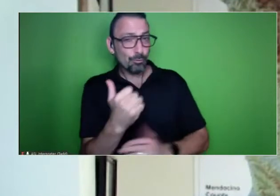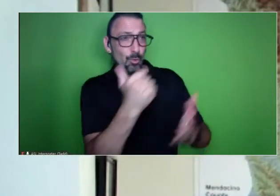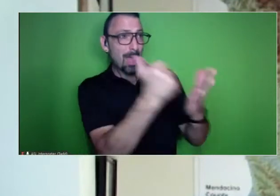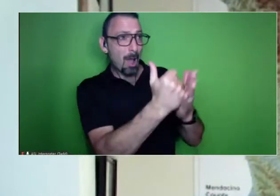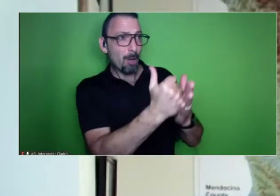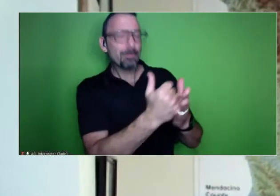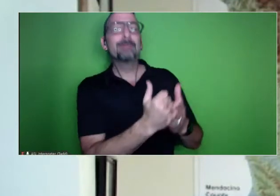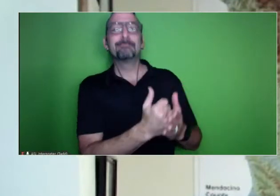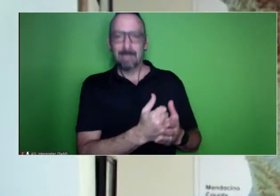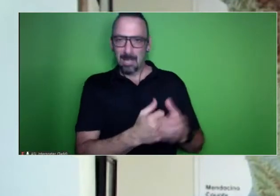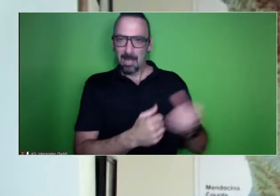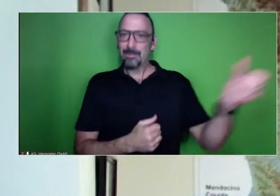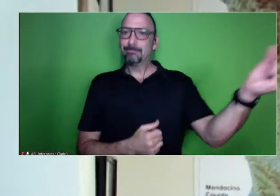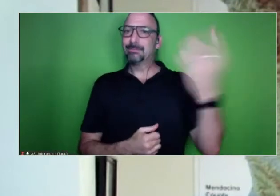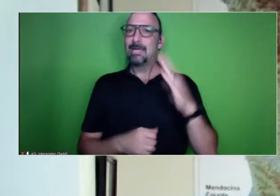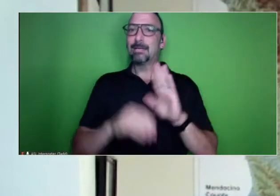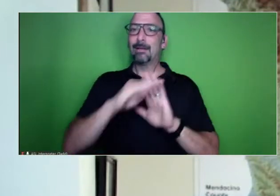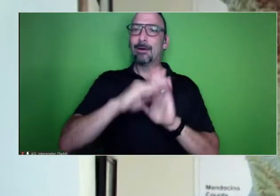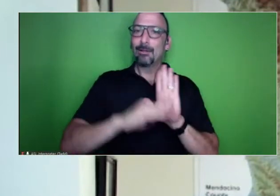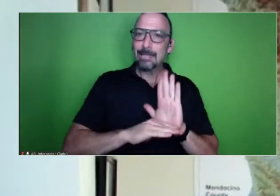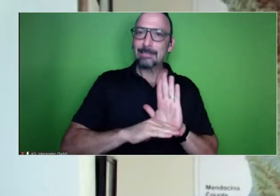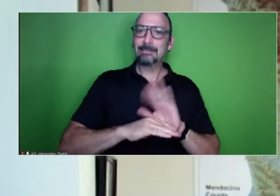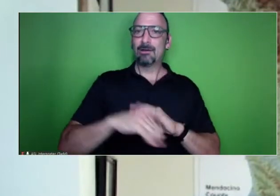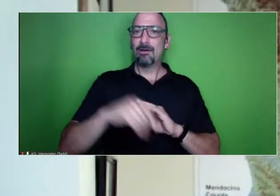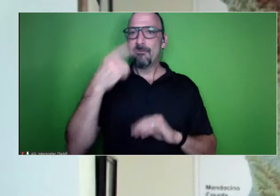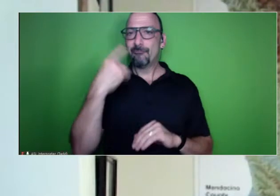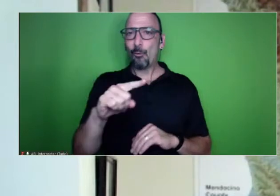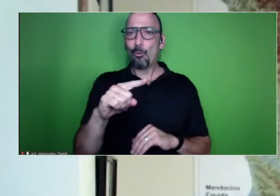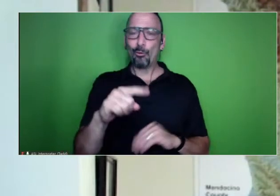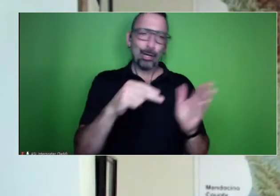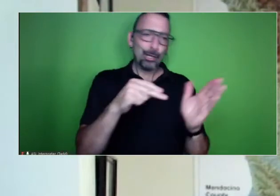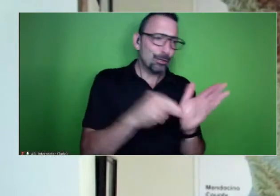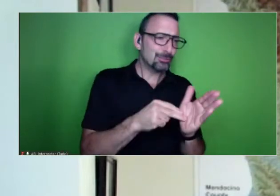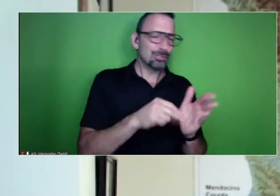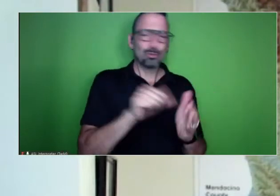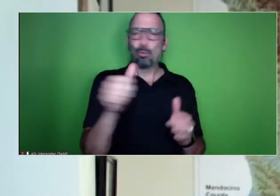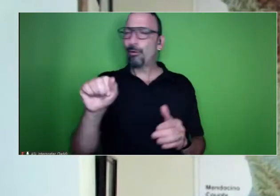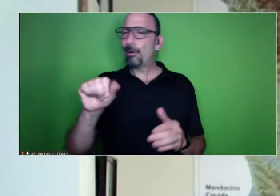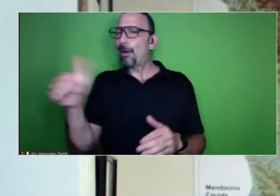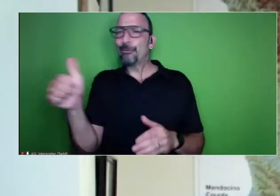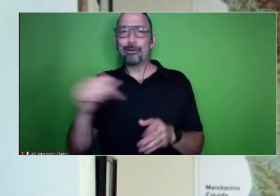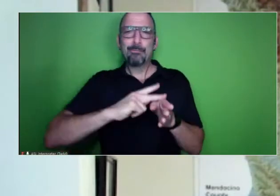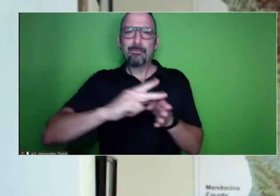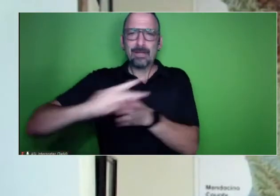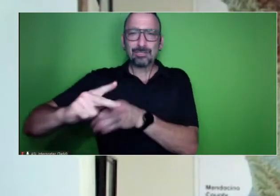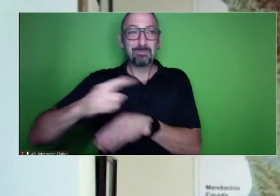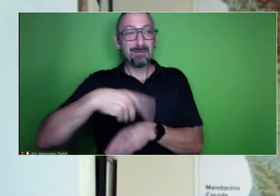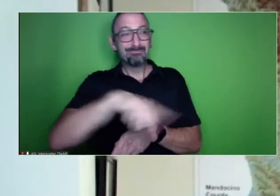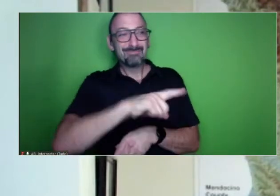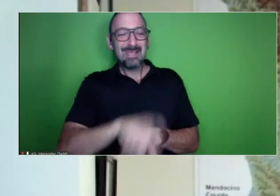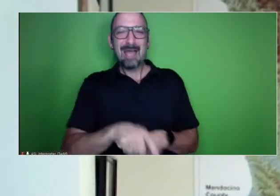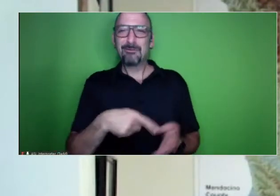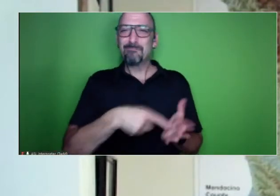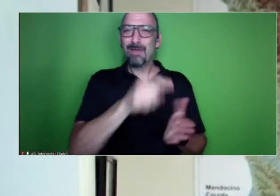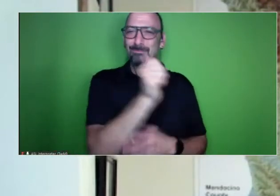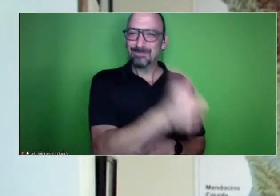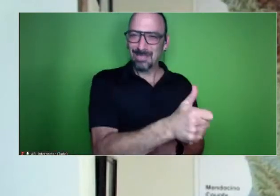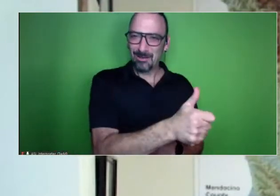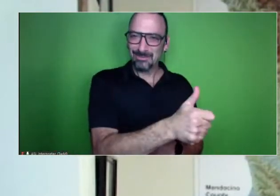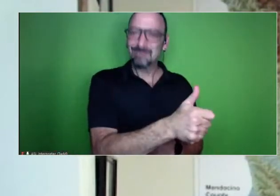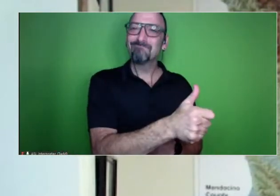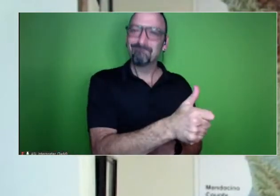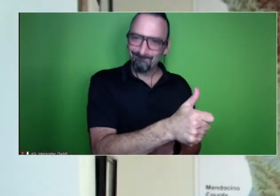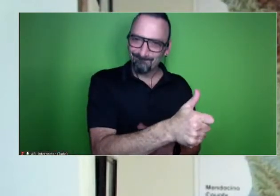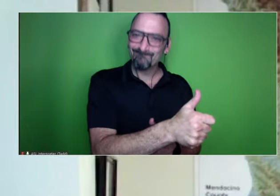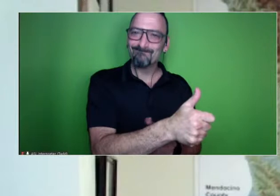of registries for nurses or other professional help, and they have to pay for it on their own, and they have to find out based